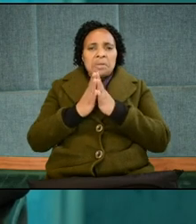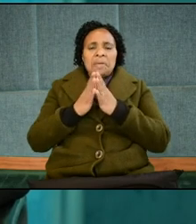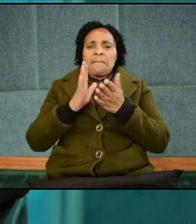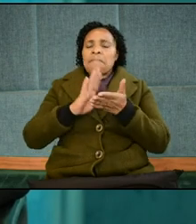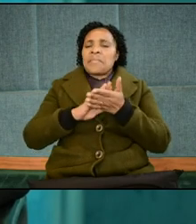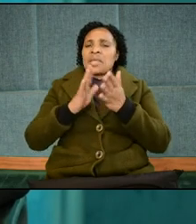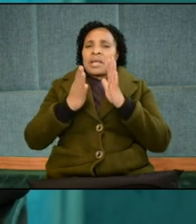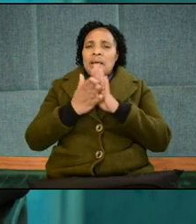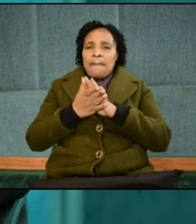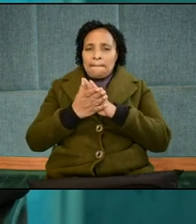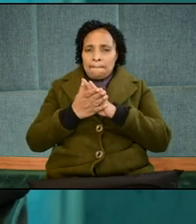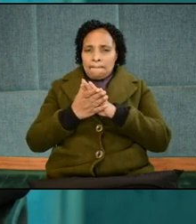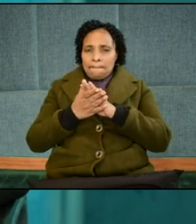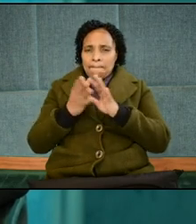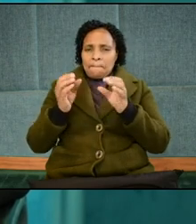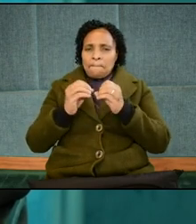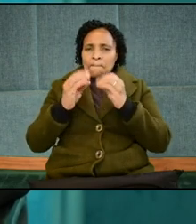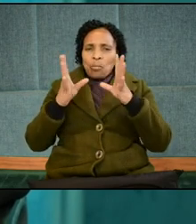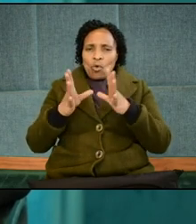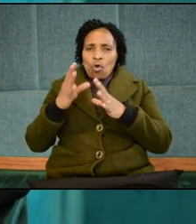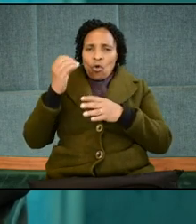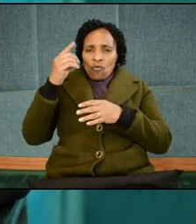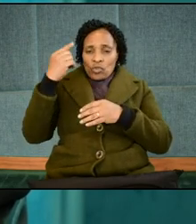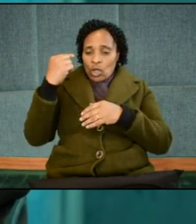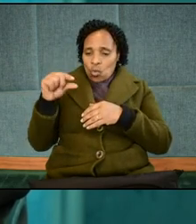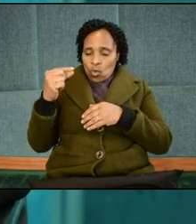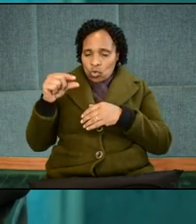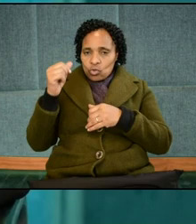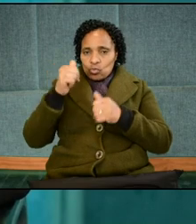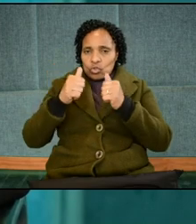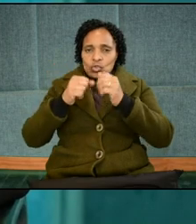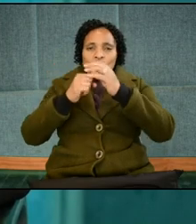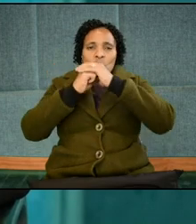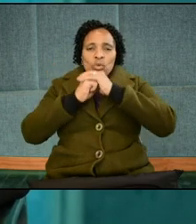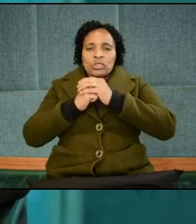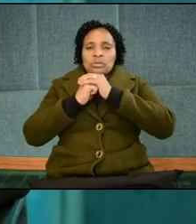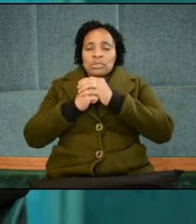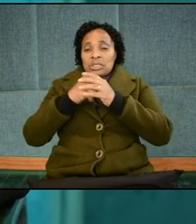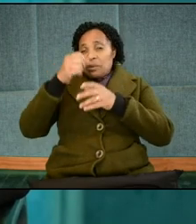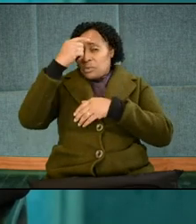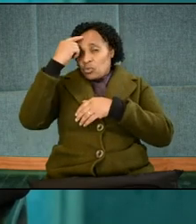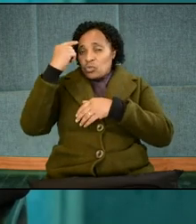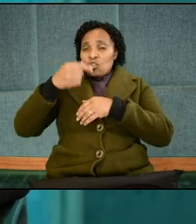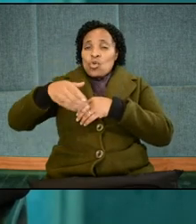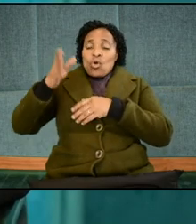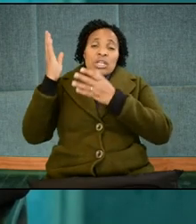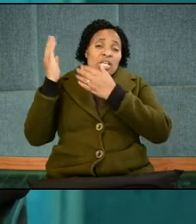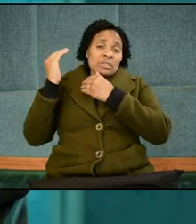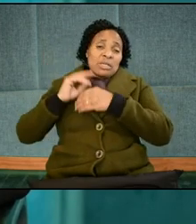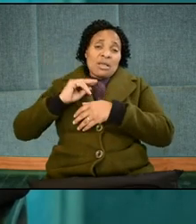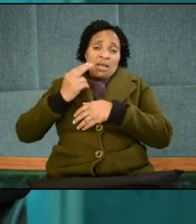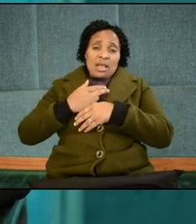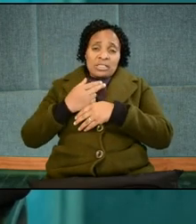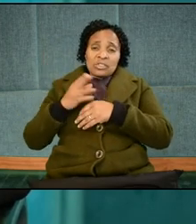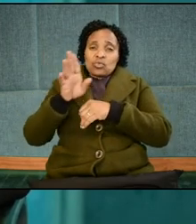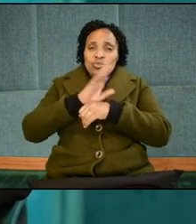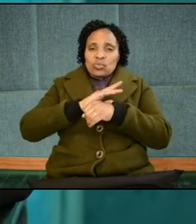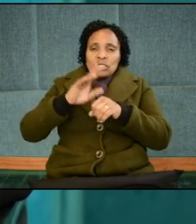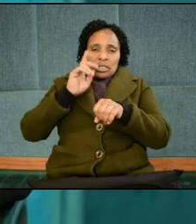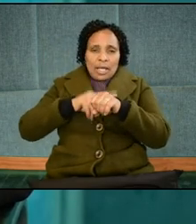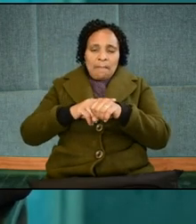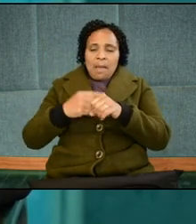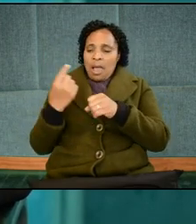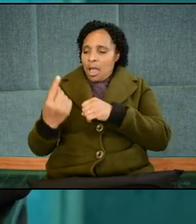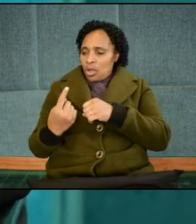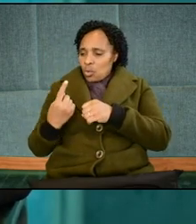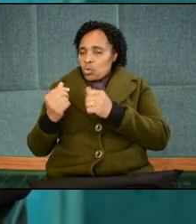become more of the God we are worshiping, because mm-hmm. God expects us to spend time alone with